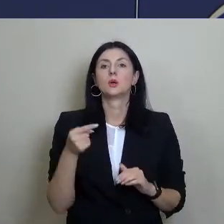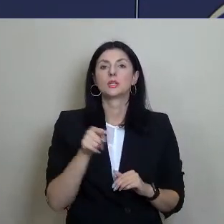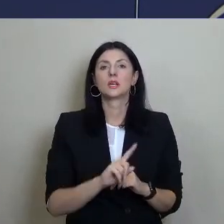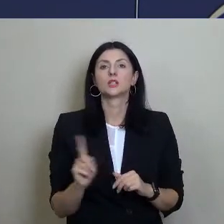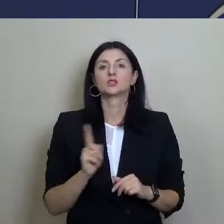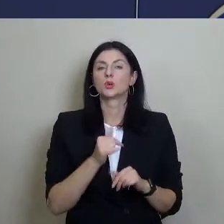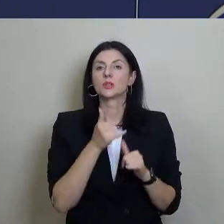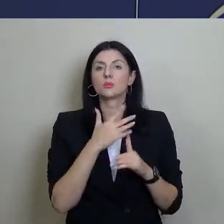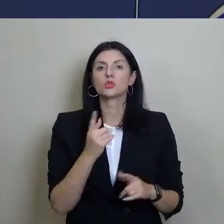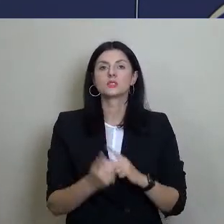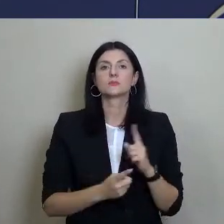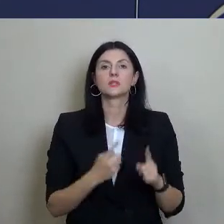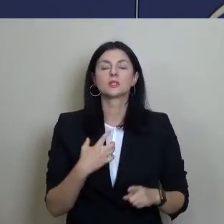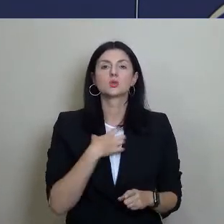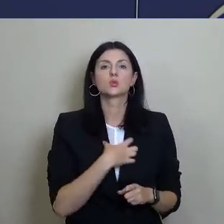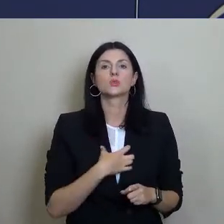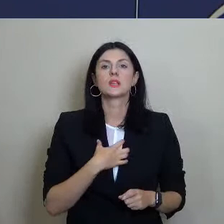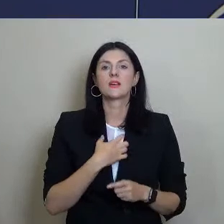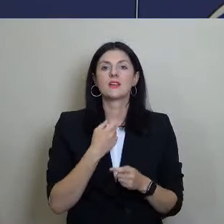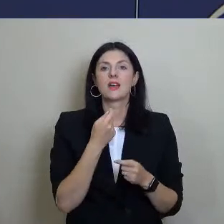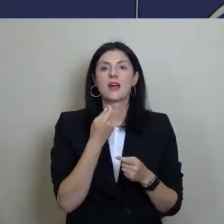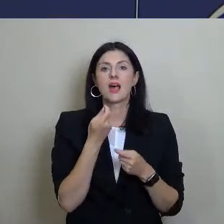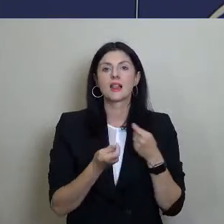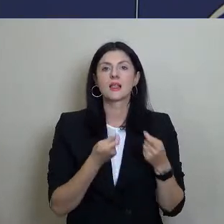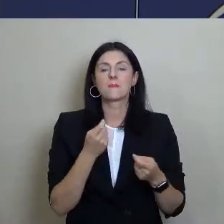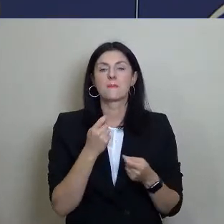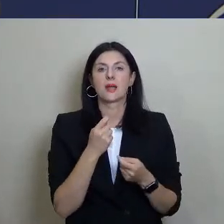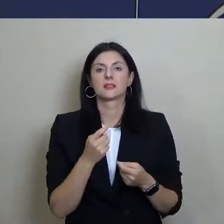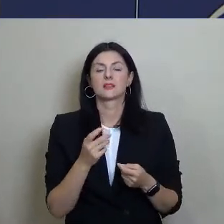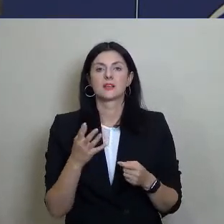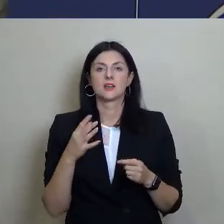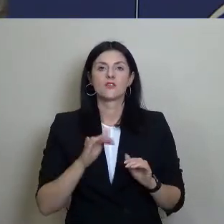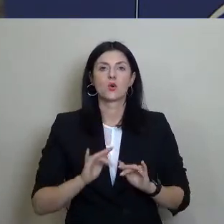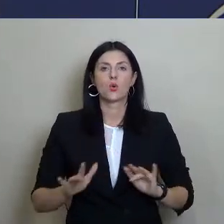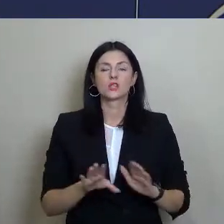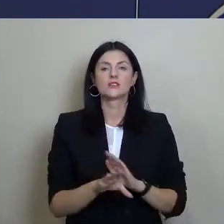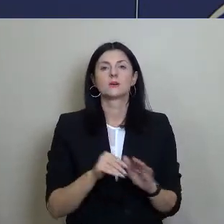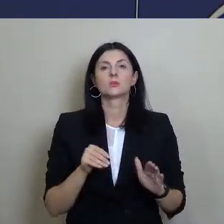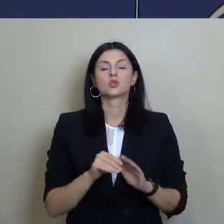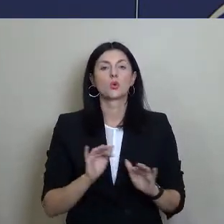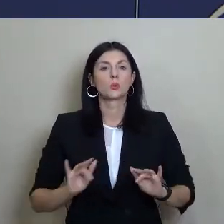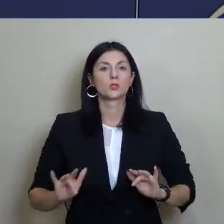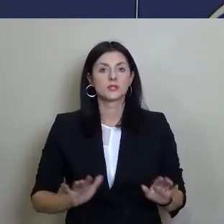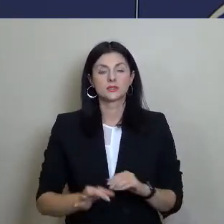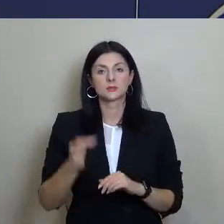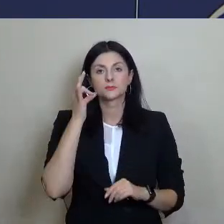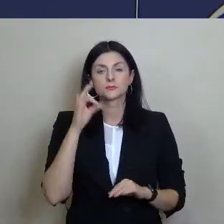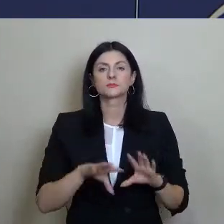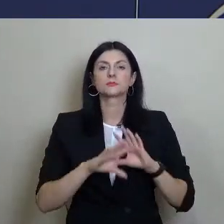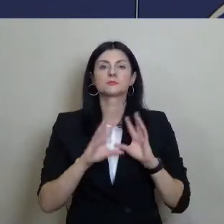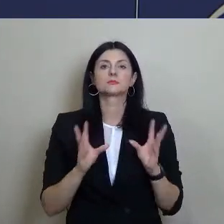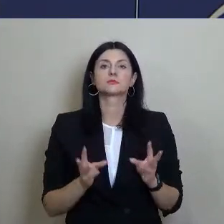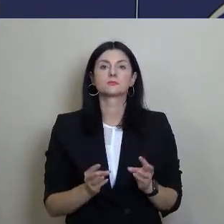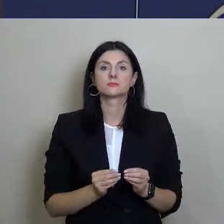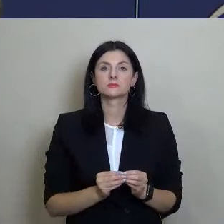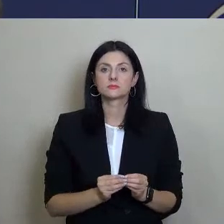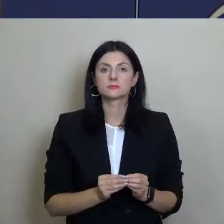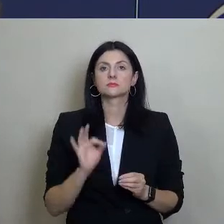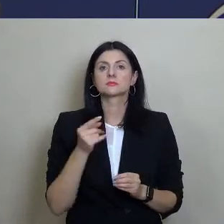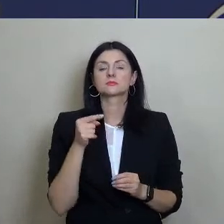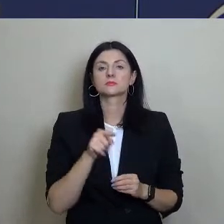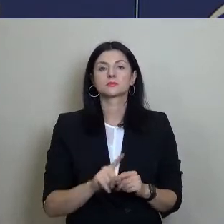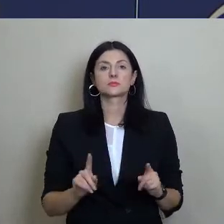elections says that significant elements are not subject to change in the course of the election